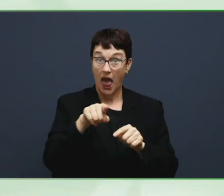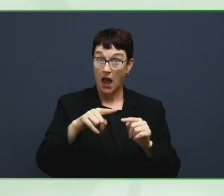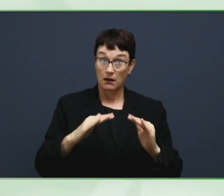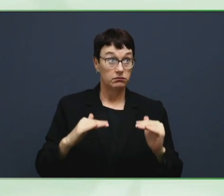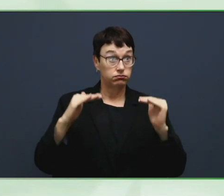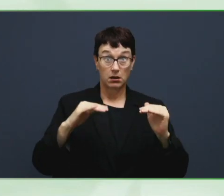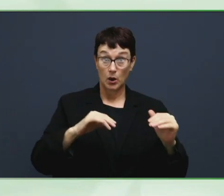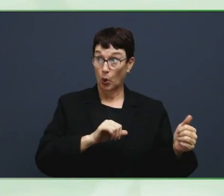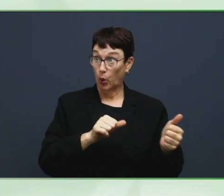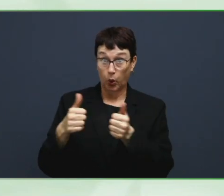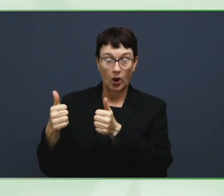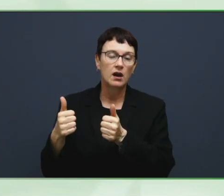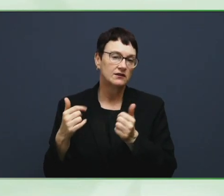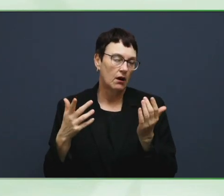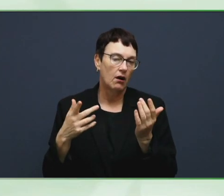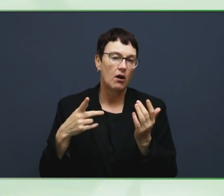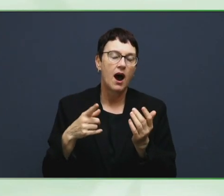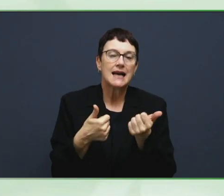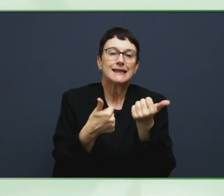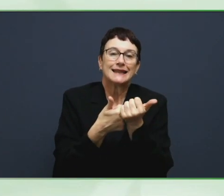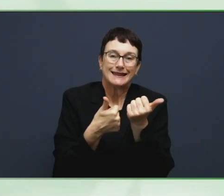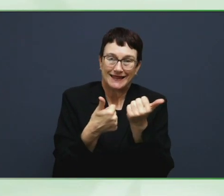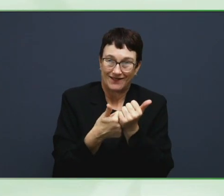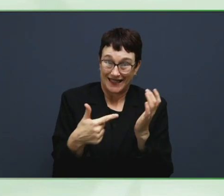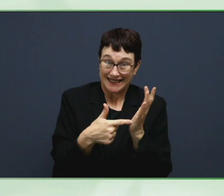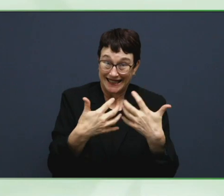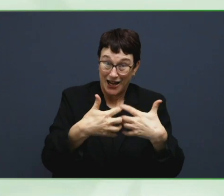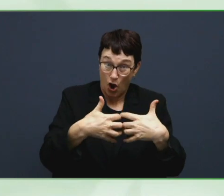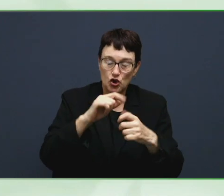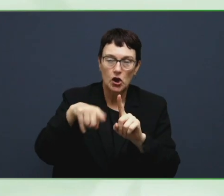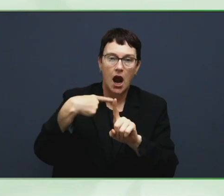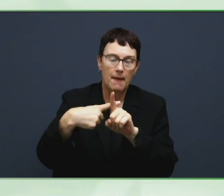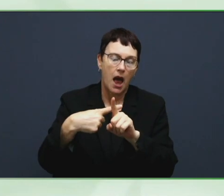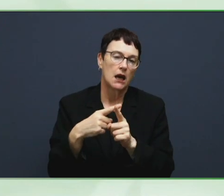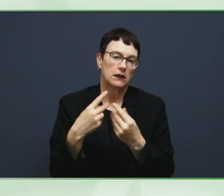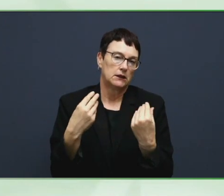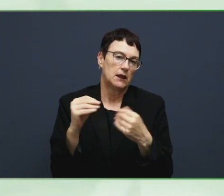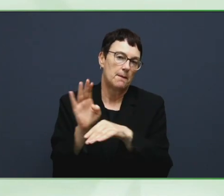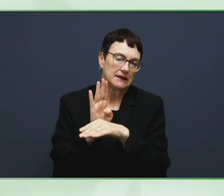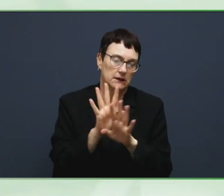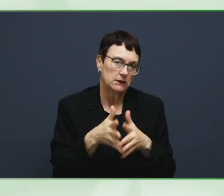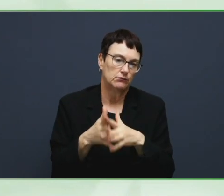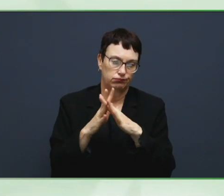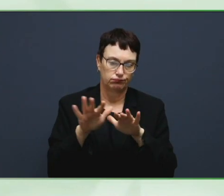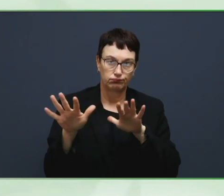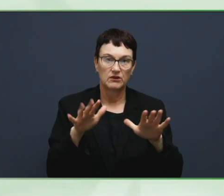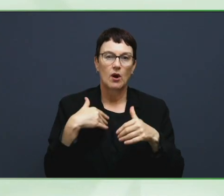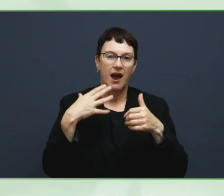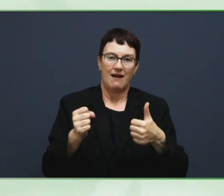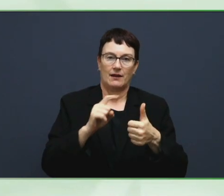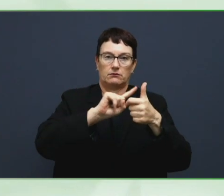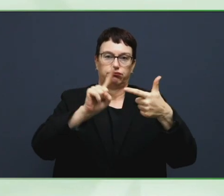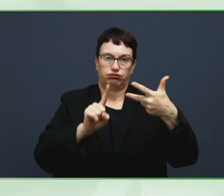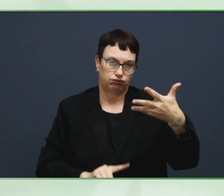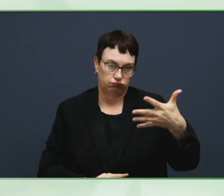startups. We have on our panel this morning Diego Mariscal from Together International USA,